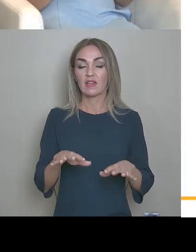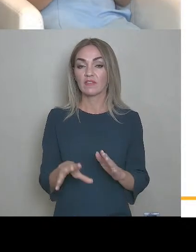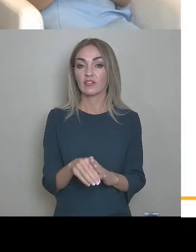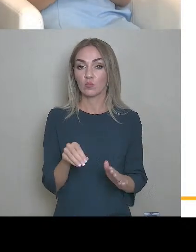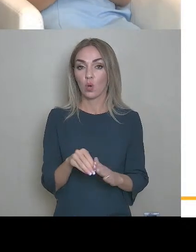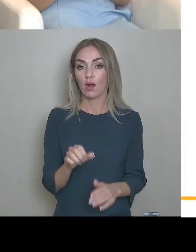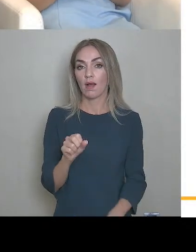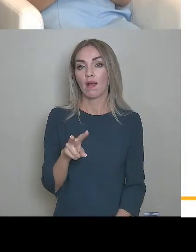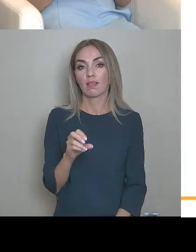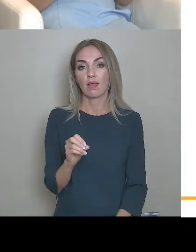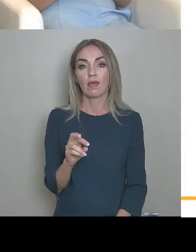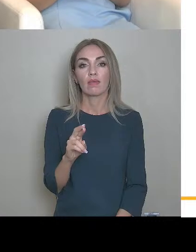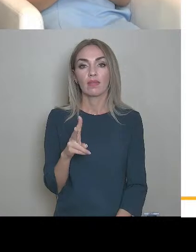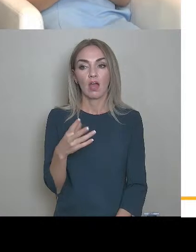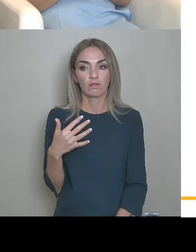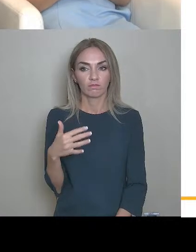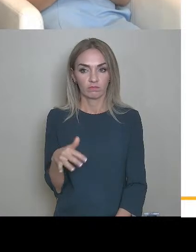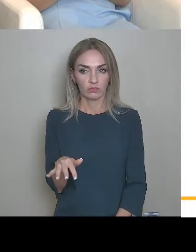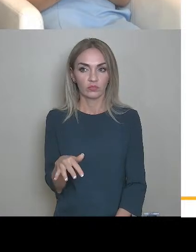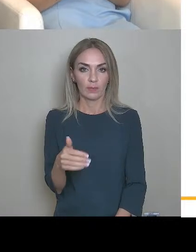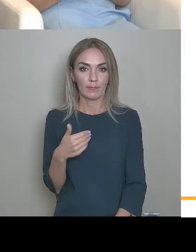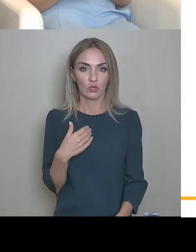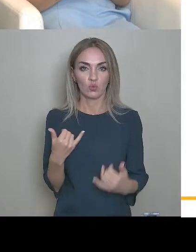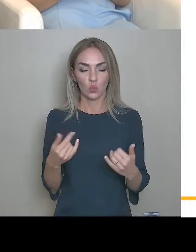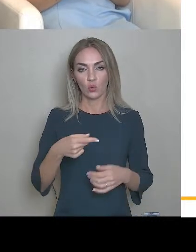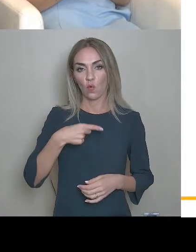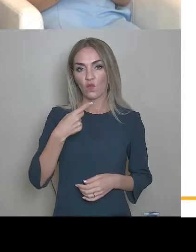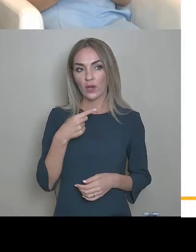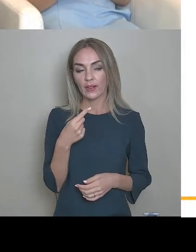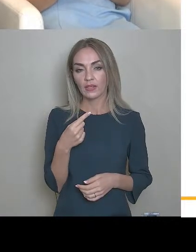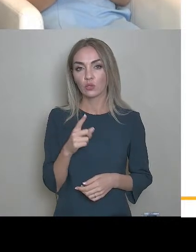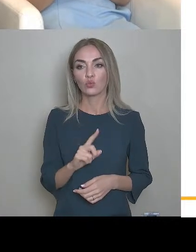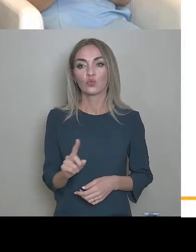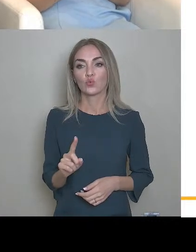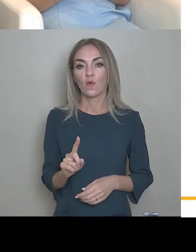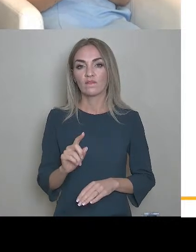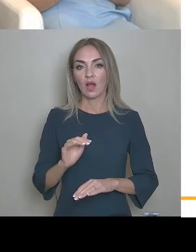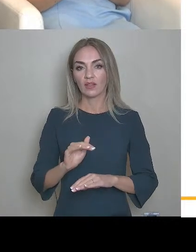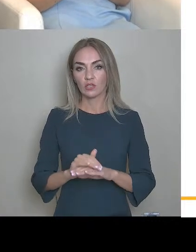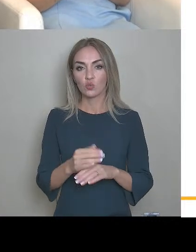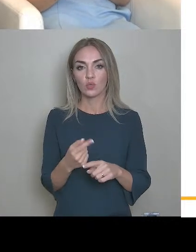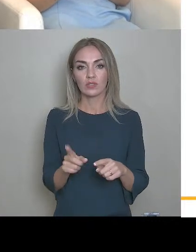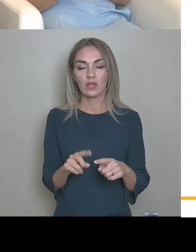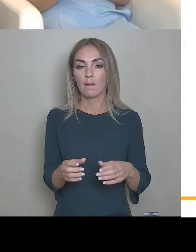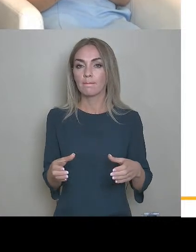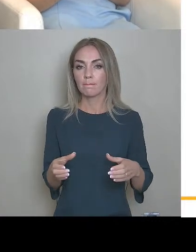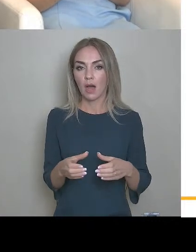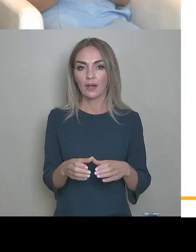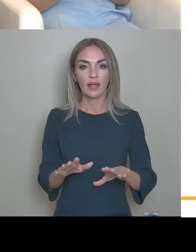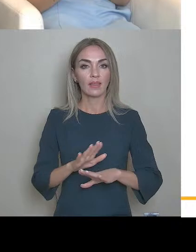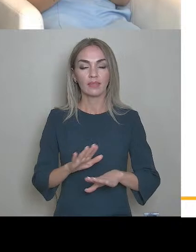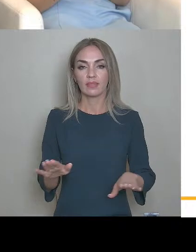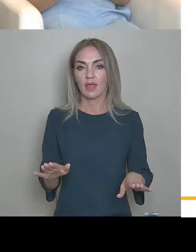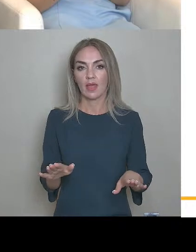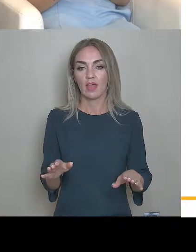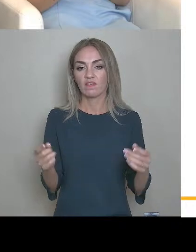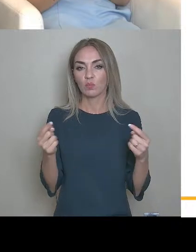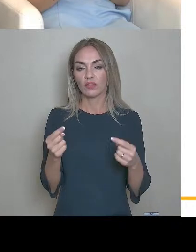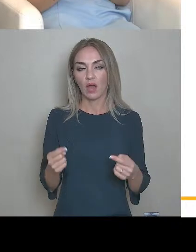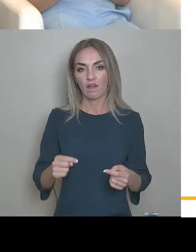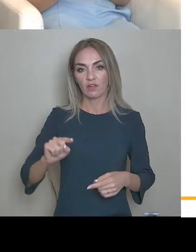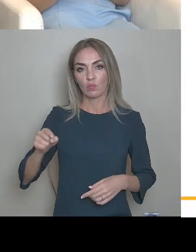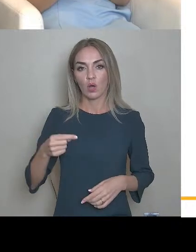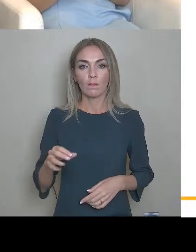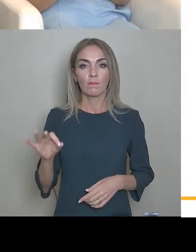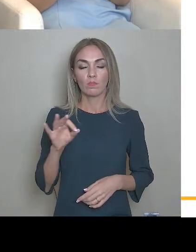the local elections through its local party organizations, but as we said, in fact, this party does